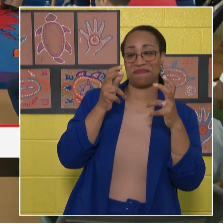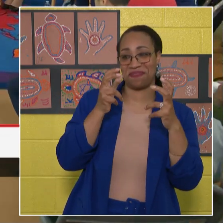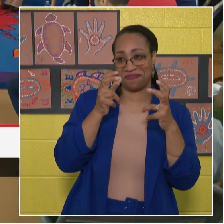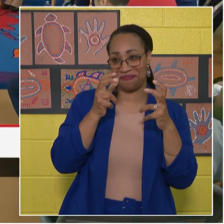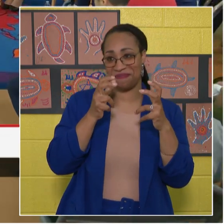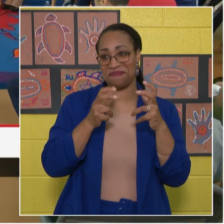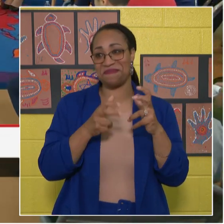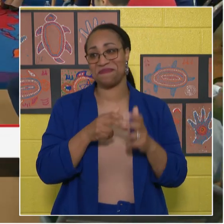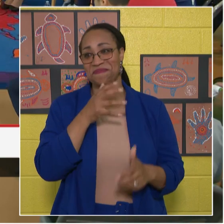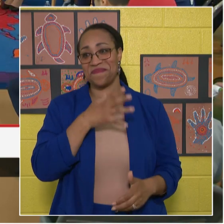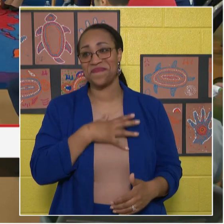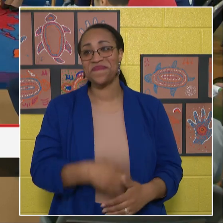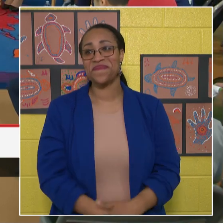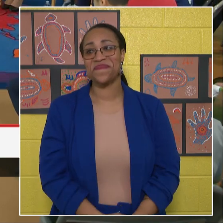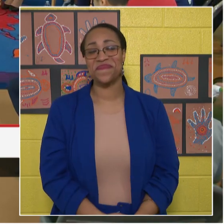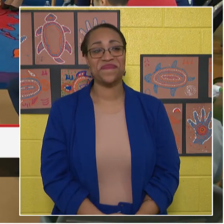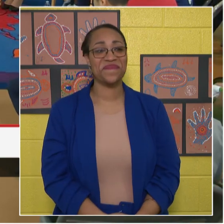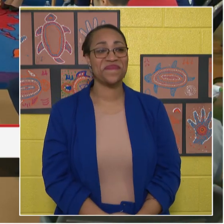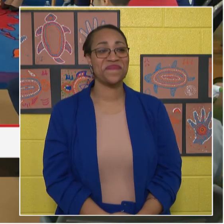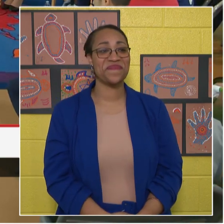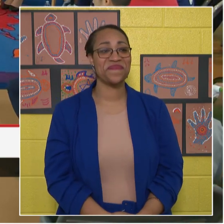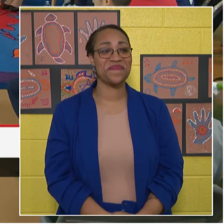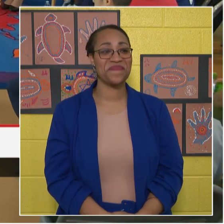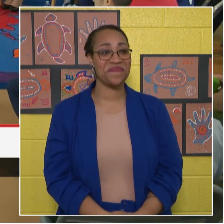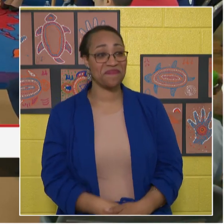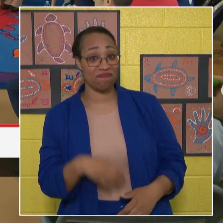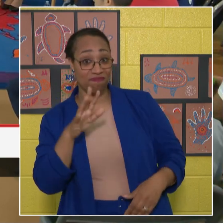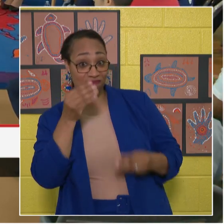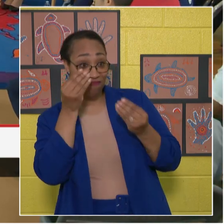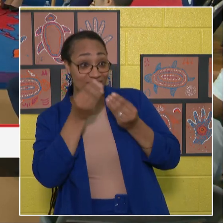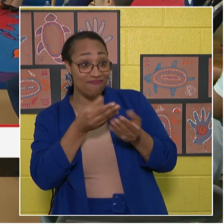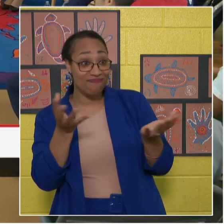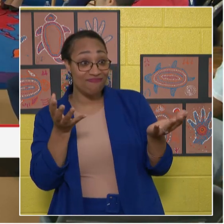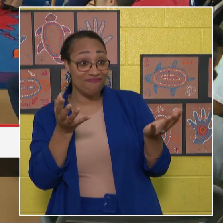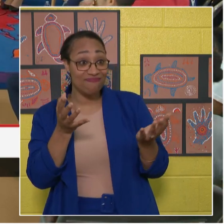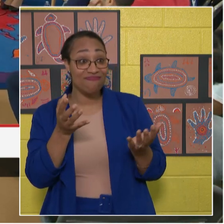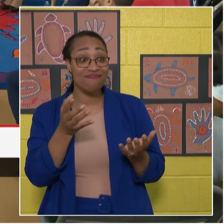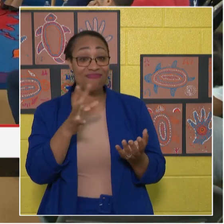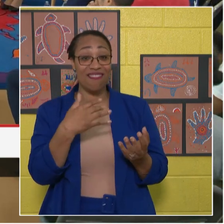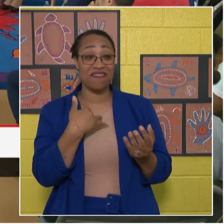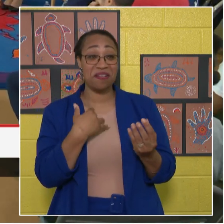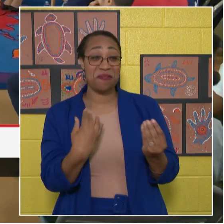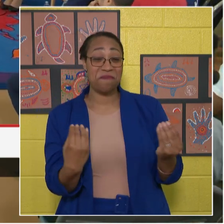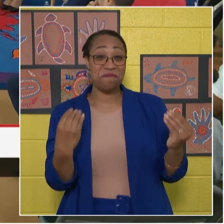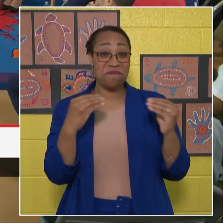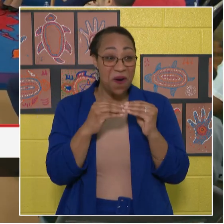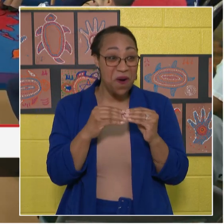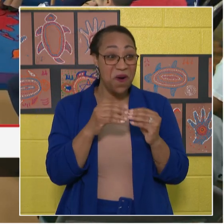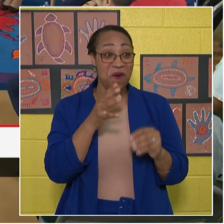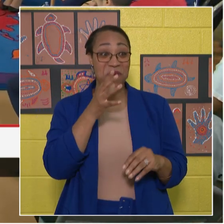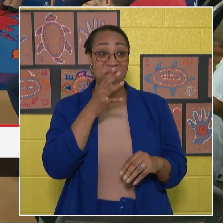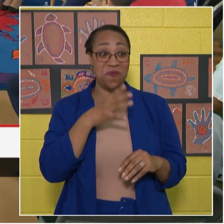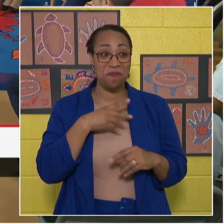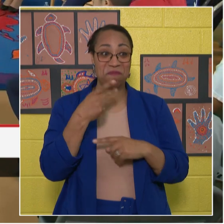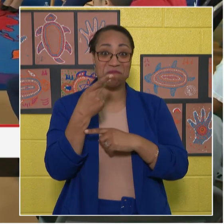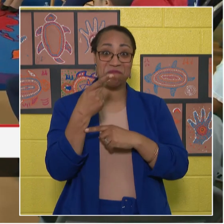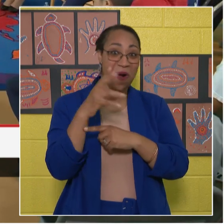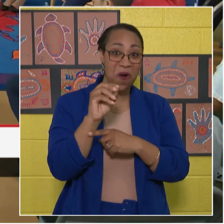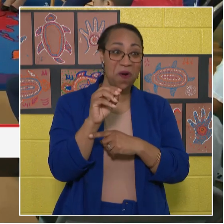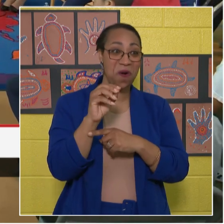of interest in women's professional basketball. In fact, we have a sold-out game